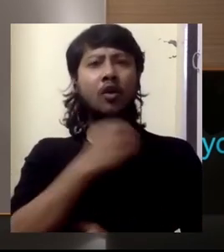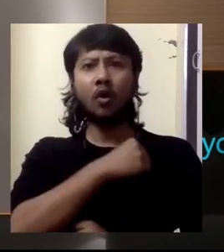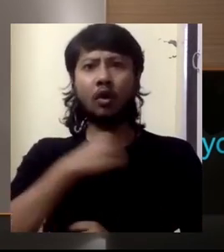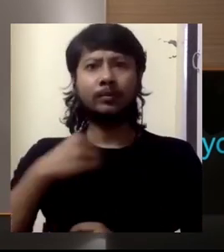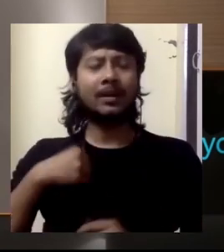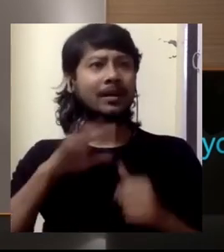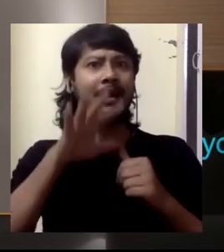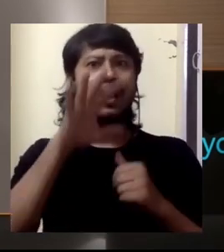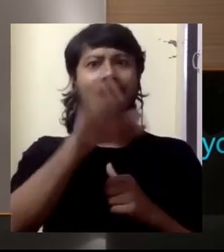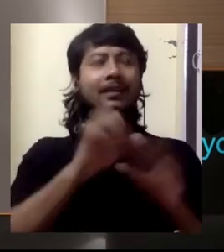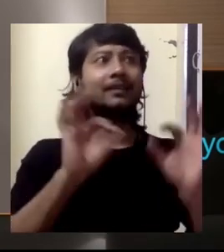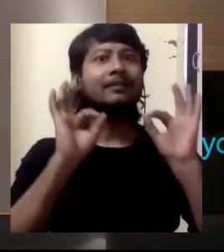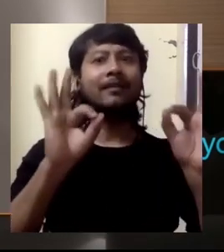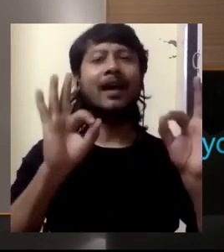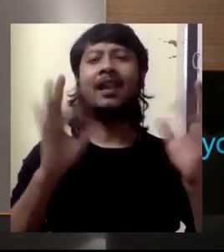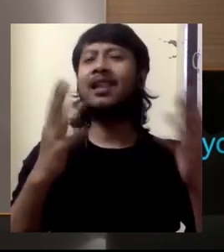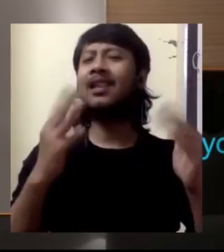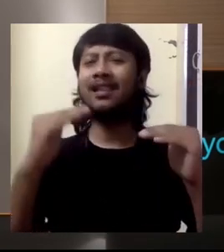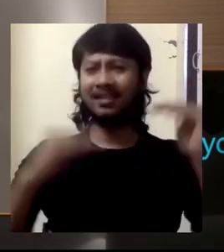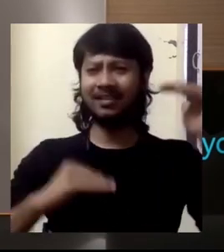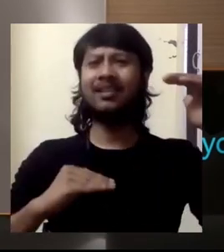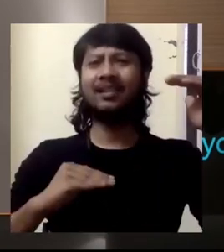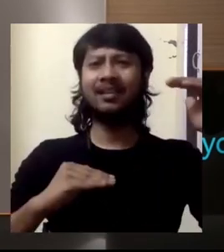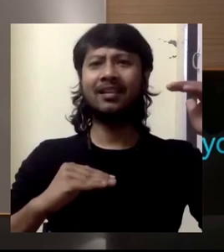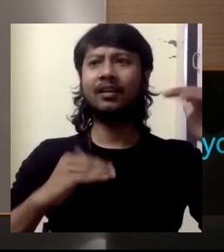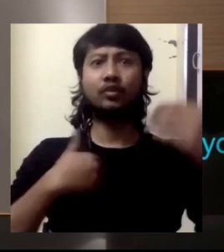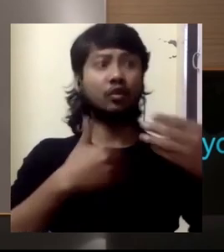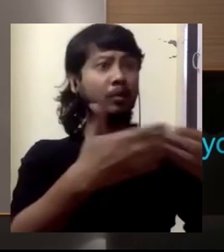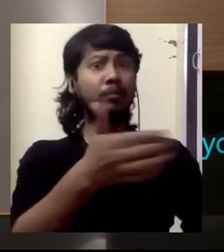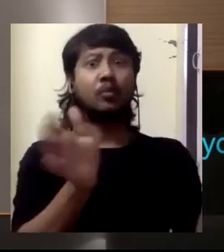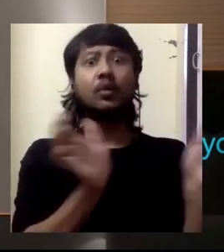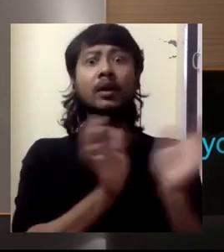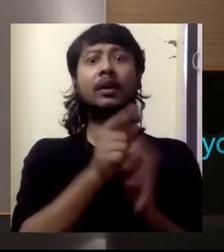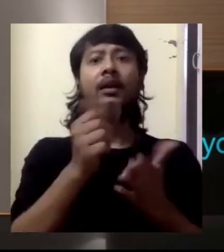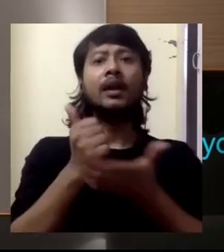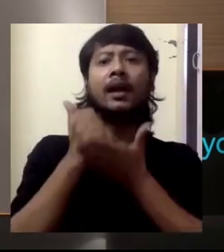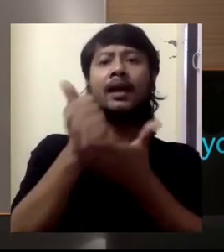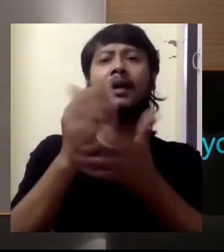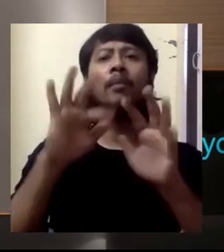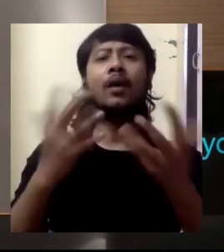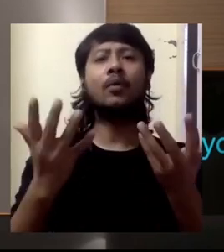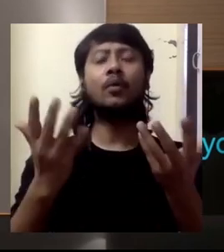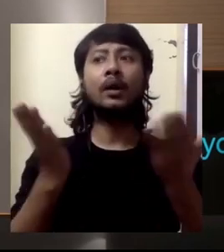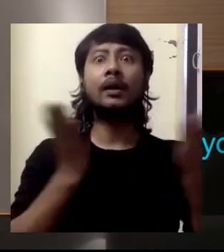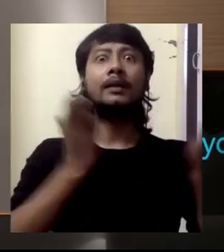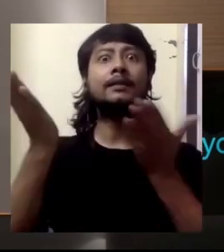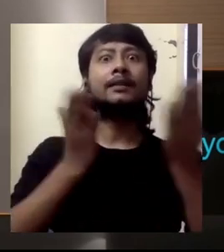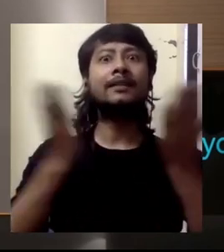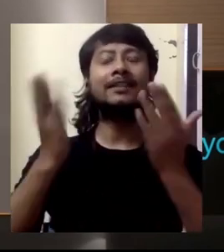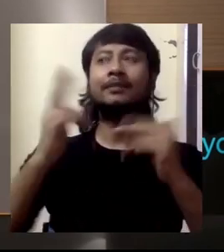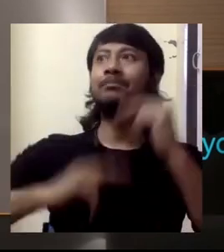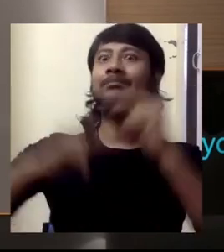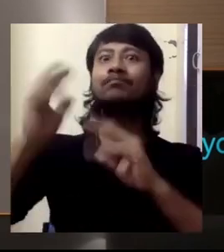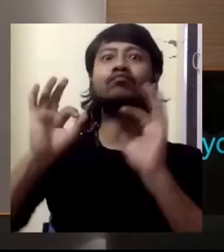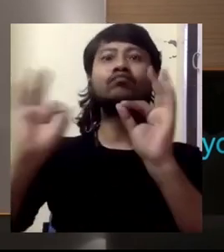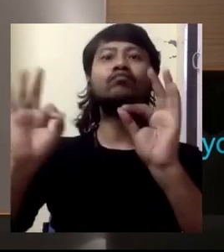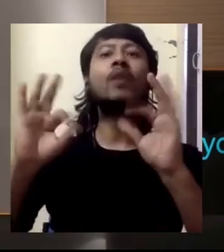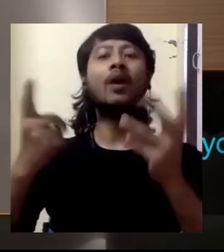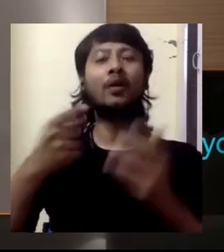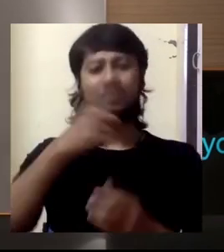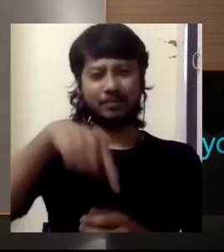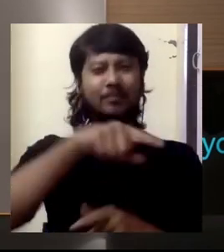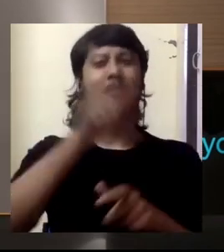can we do as a community? When do services get built? When people demand them, right? If each of